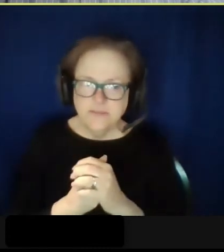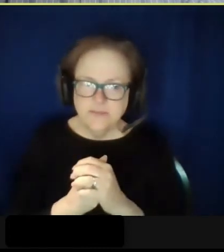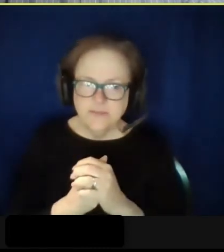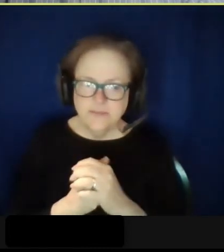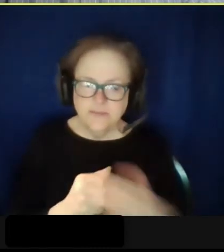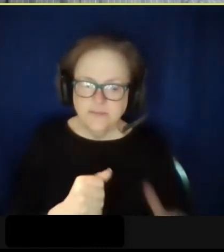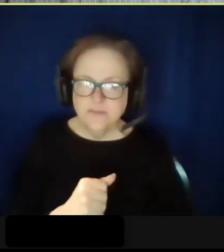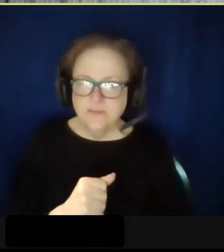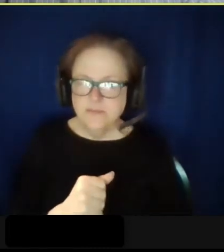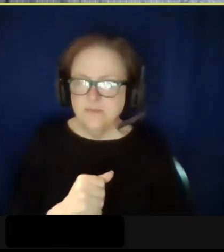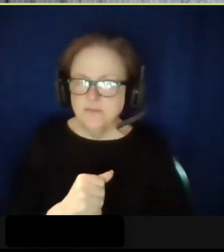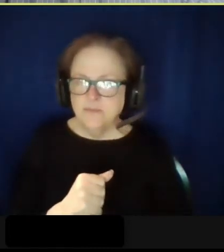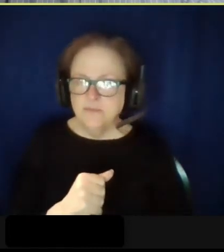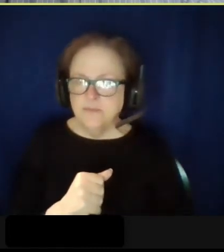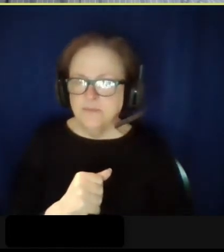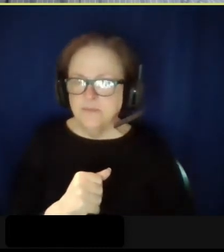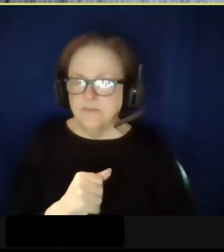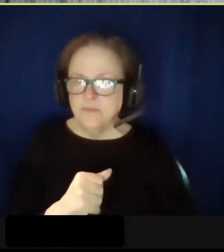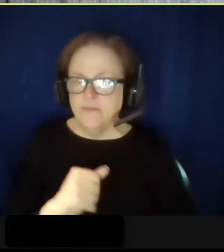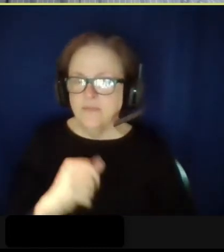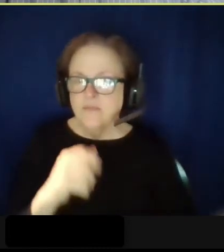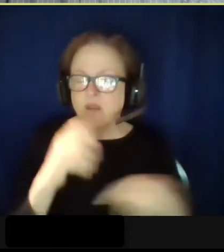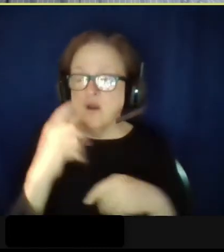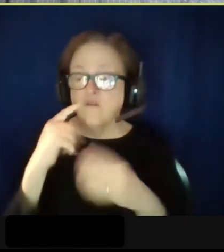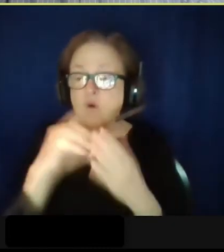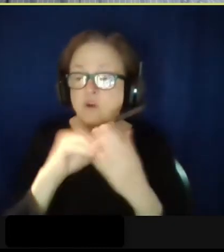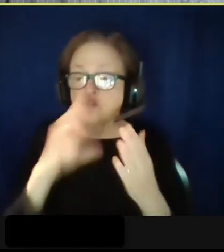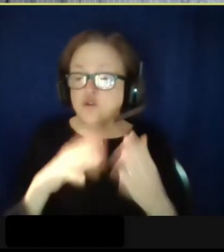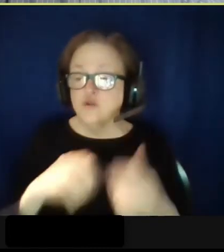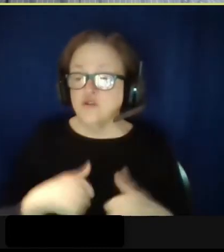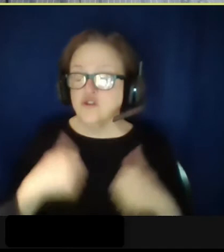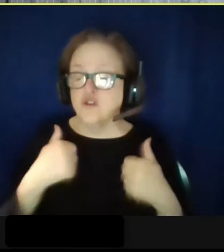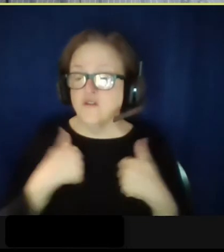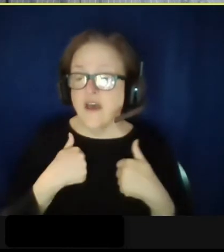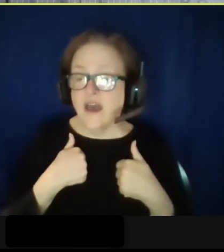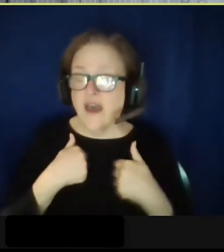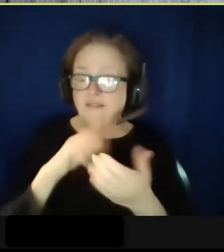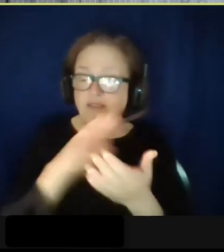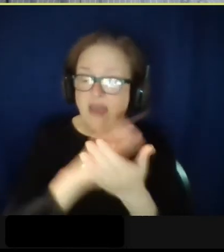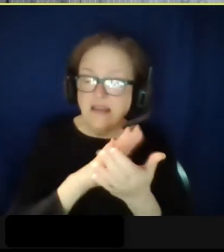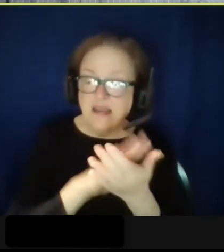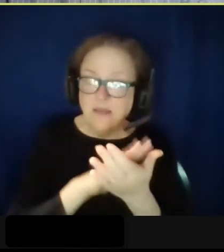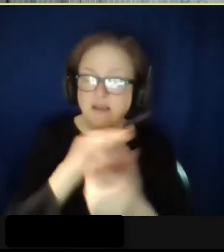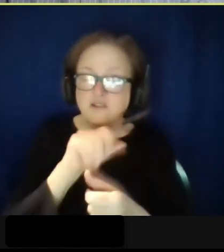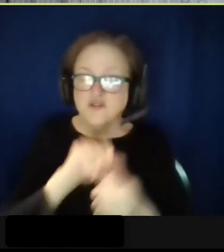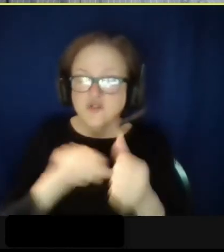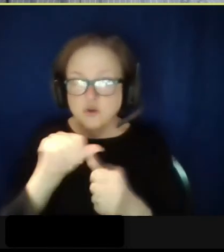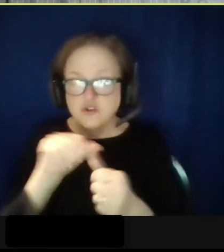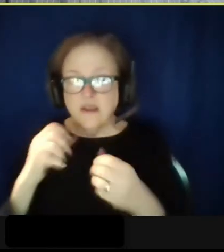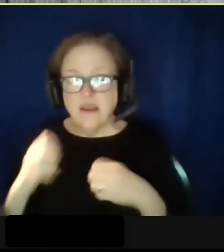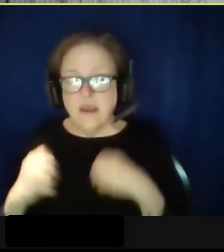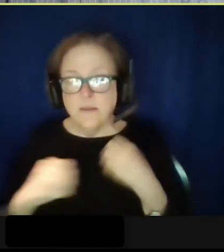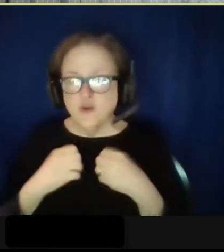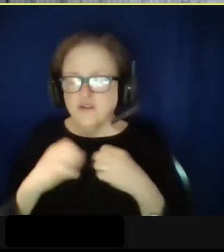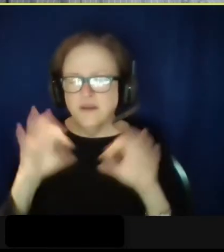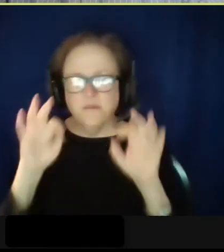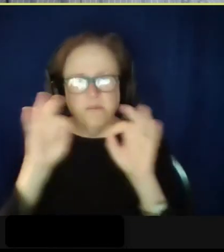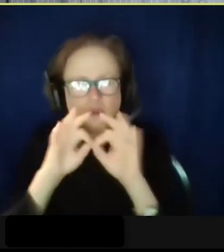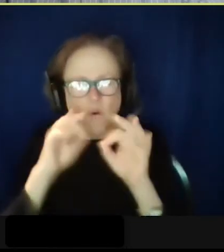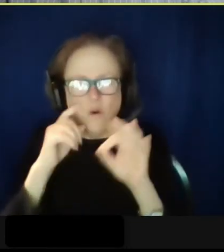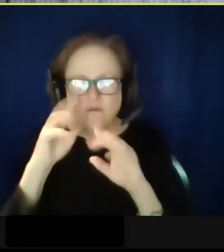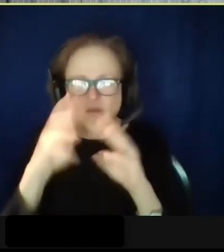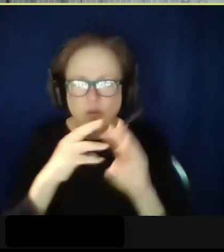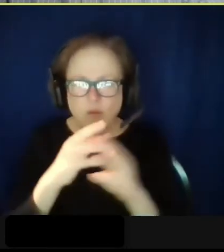For students to thrive both academically as well as socially and emotionally, communication plays a critical role. Using the